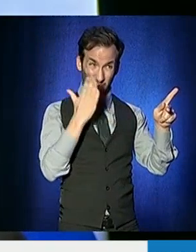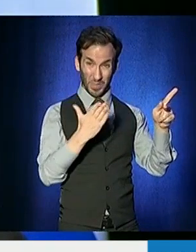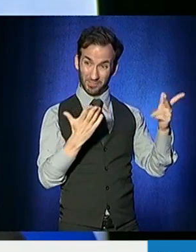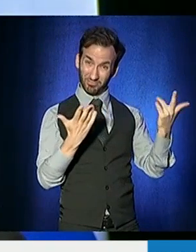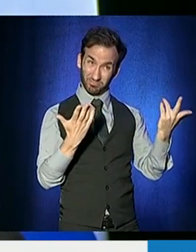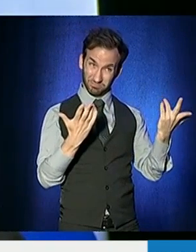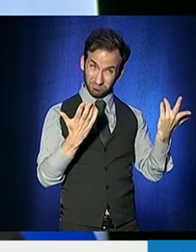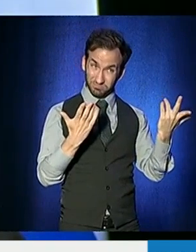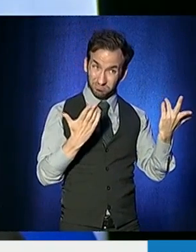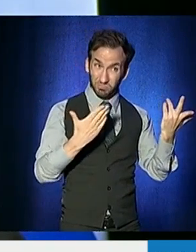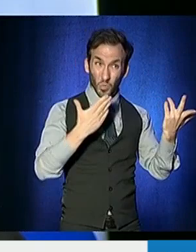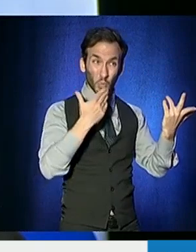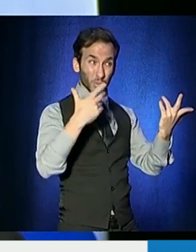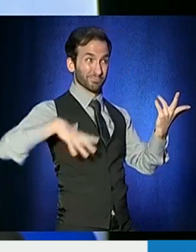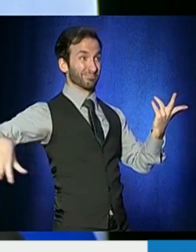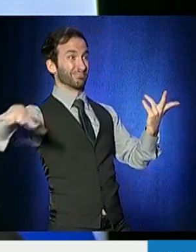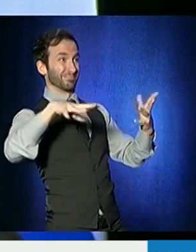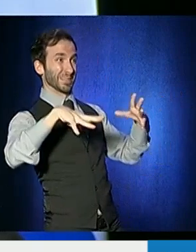will consult